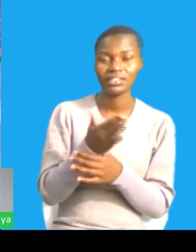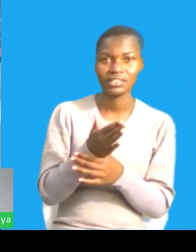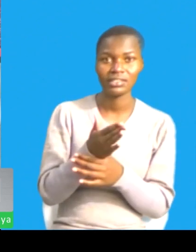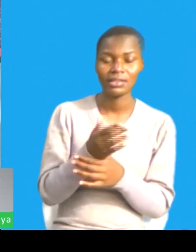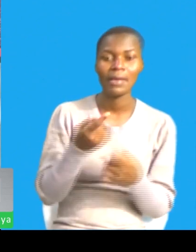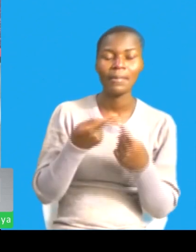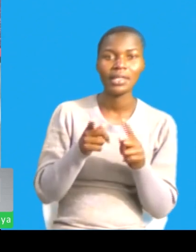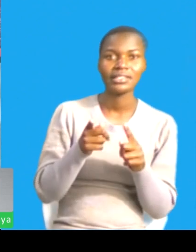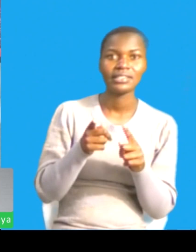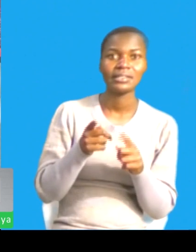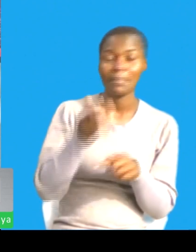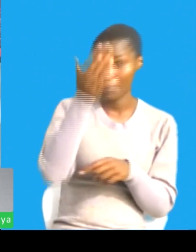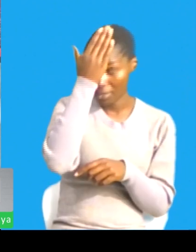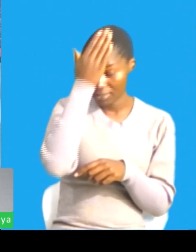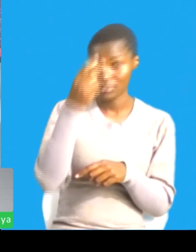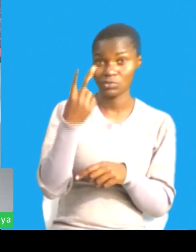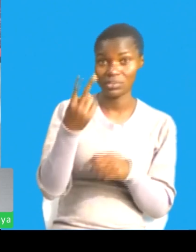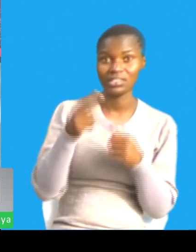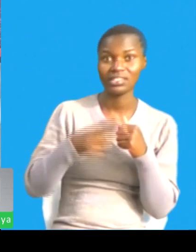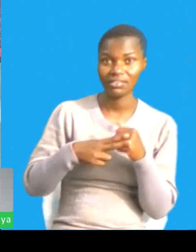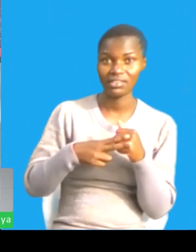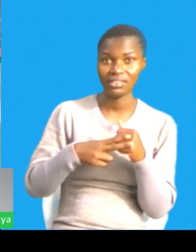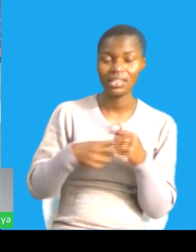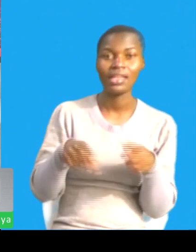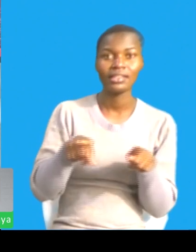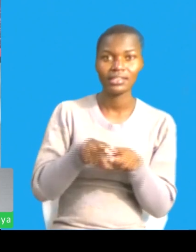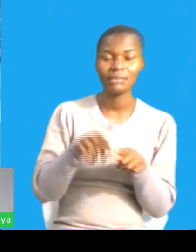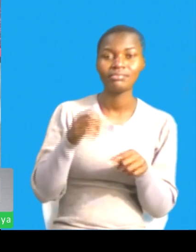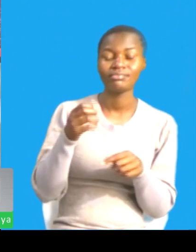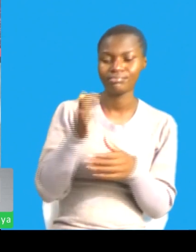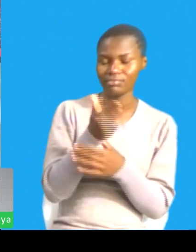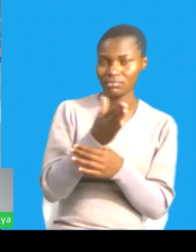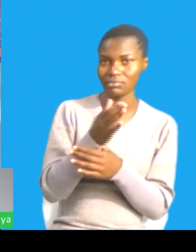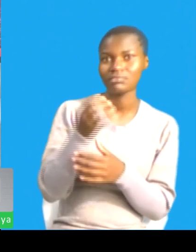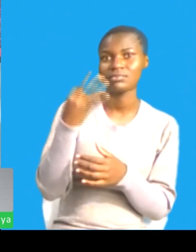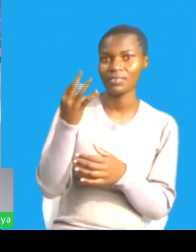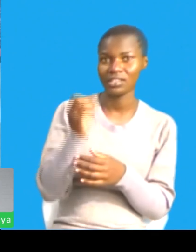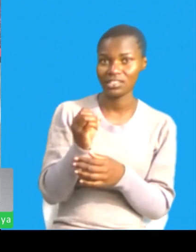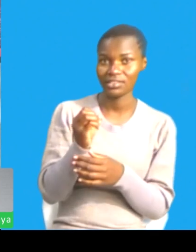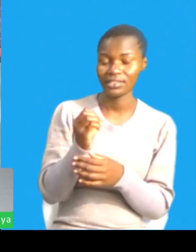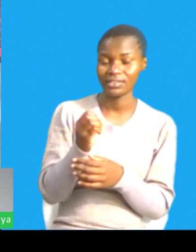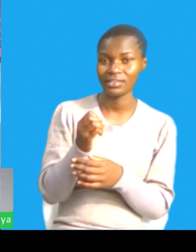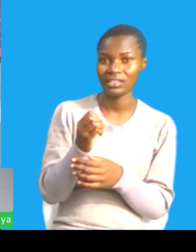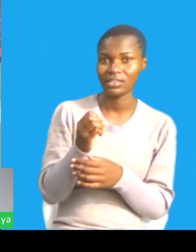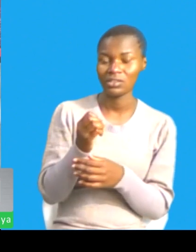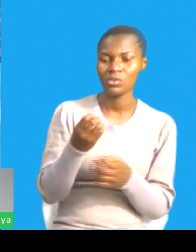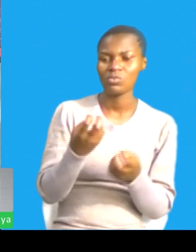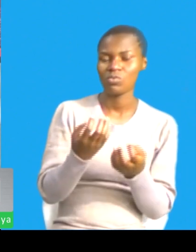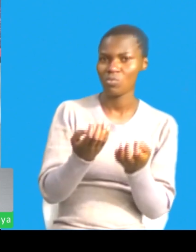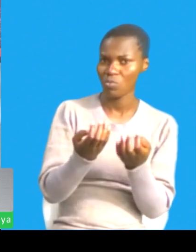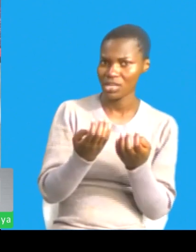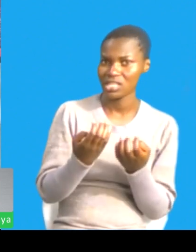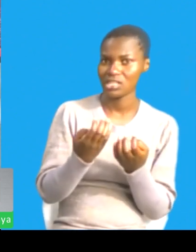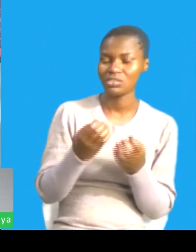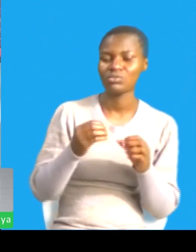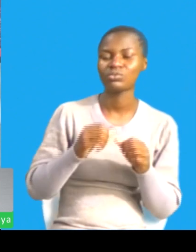is the 27th and Thursday is the 30th. Come on. We need to move on.